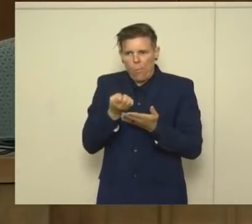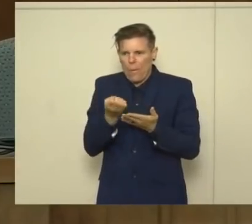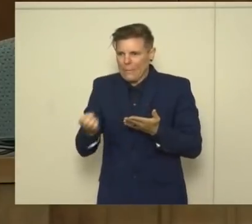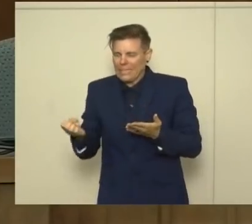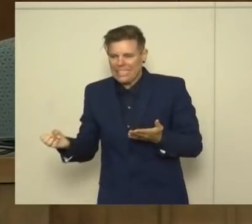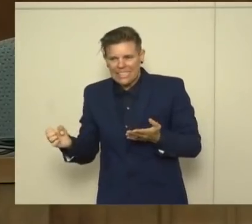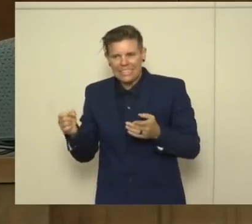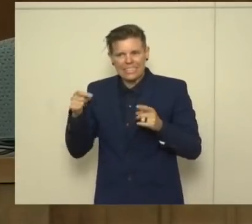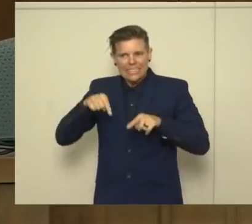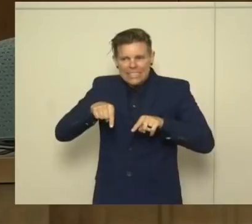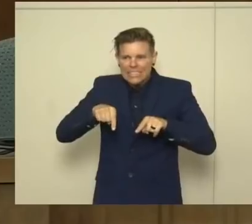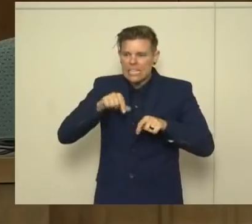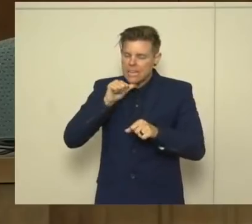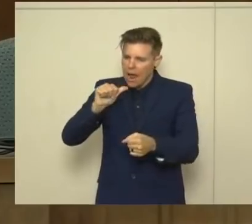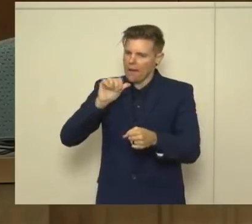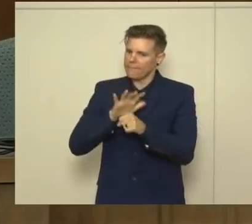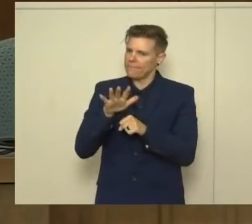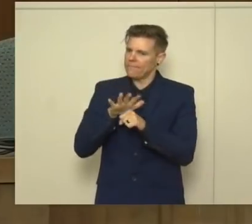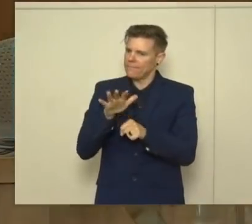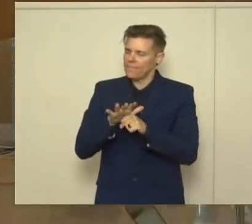to run tests and get those done.